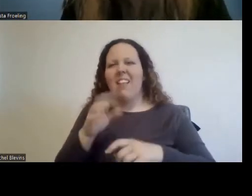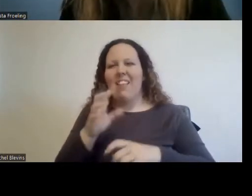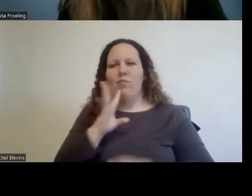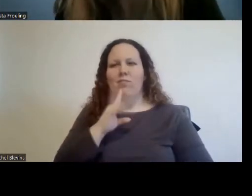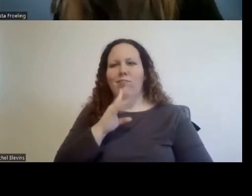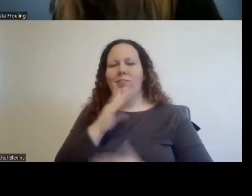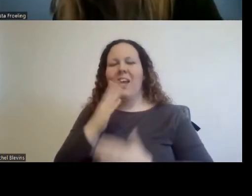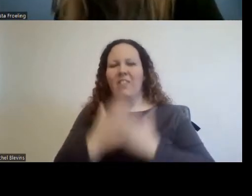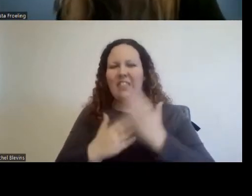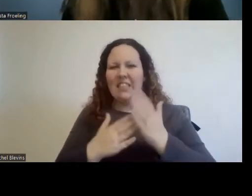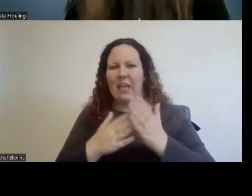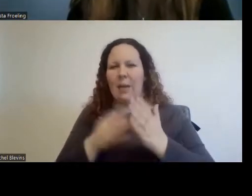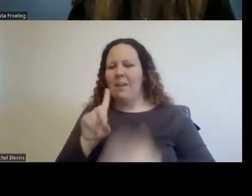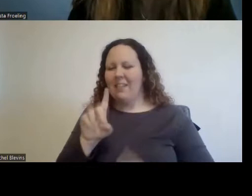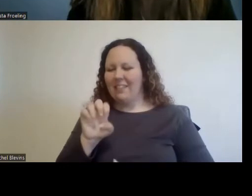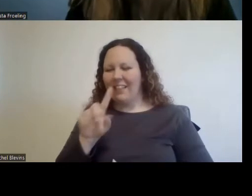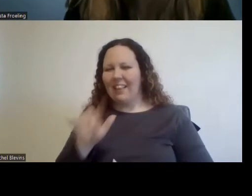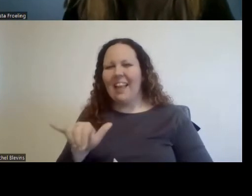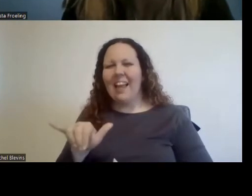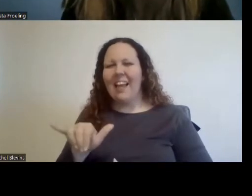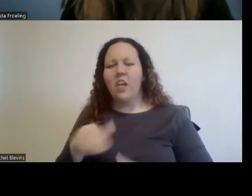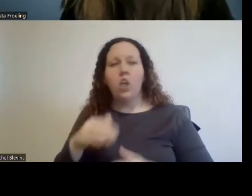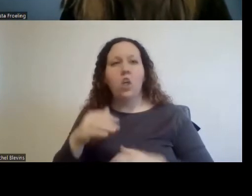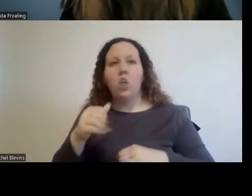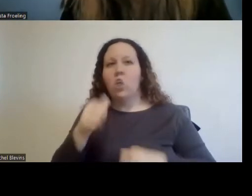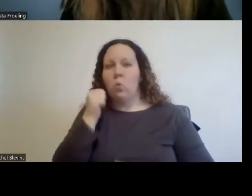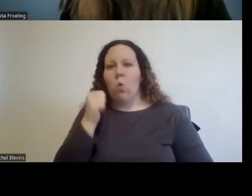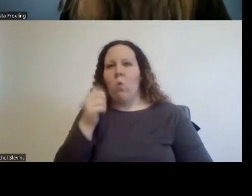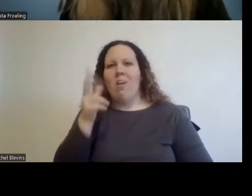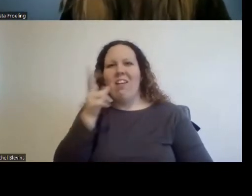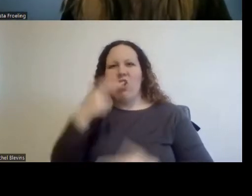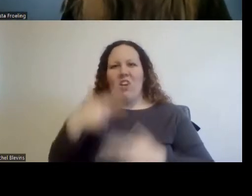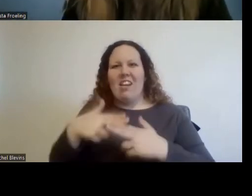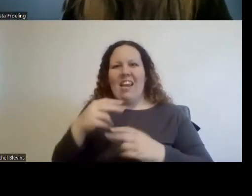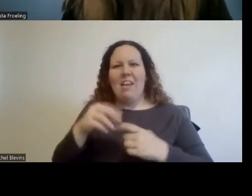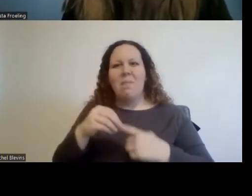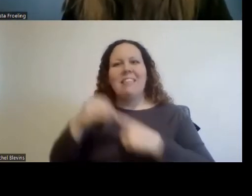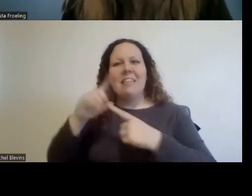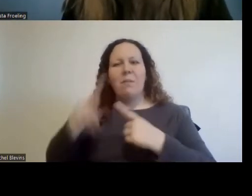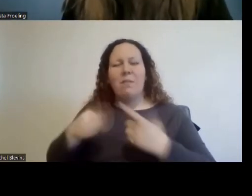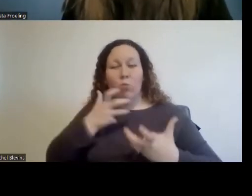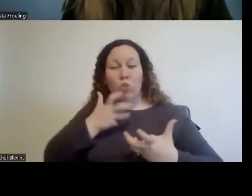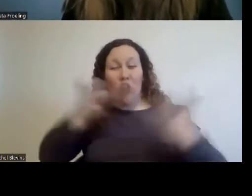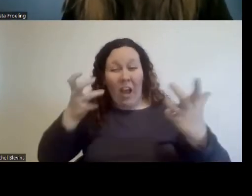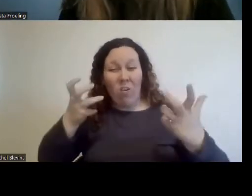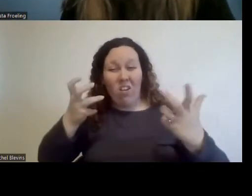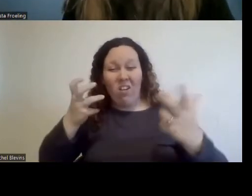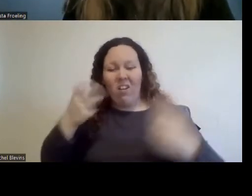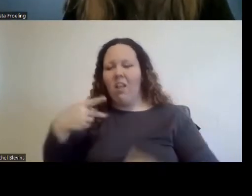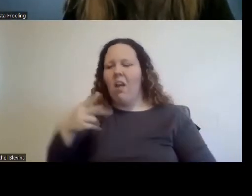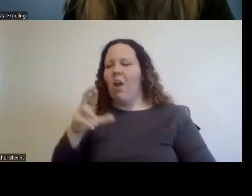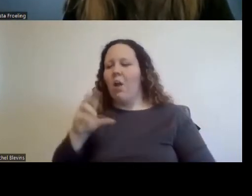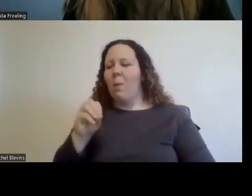wouldn't hear their name called unless you shouted. And then profound hearing loss, you